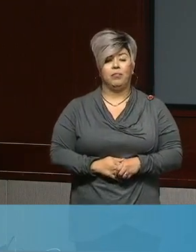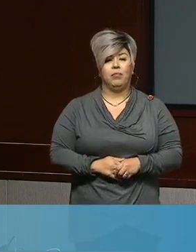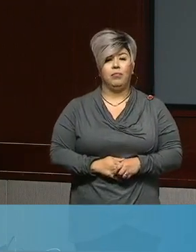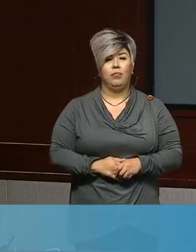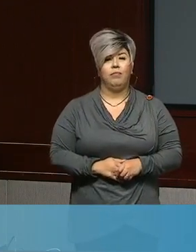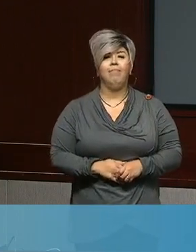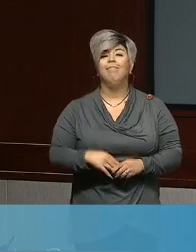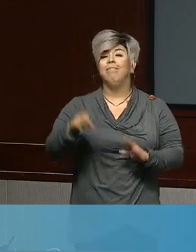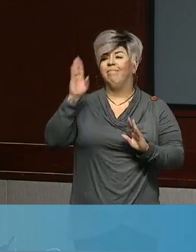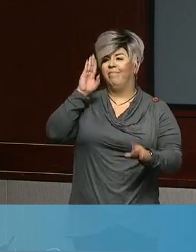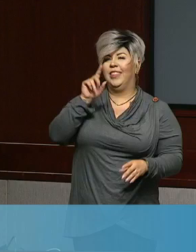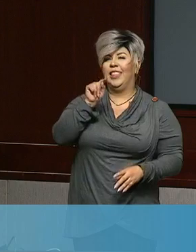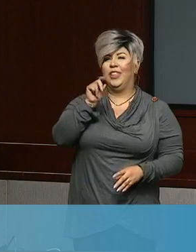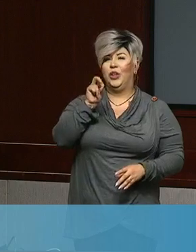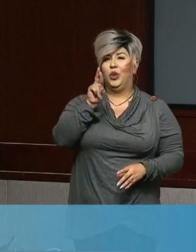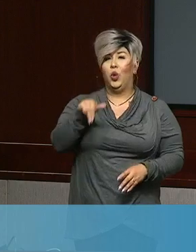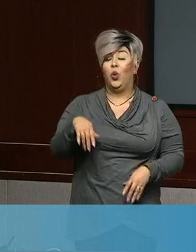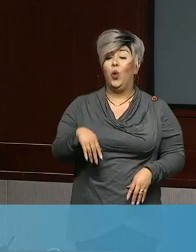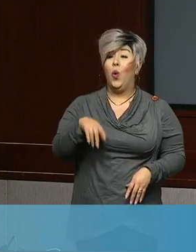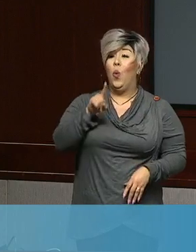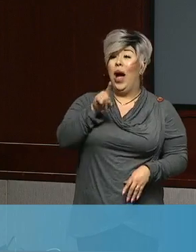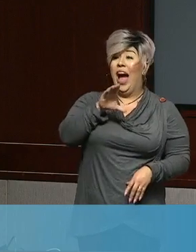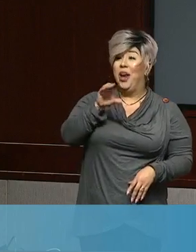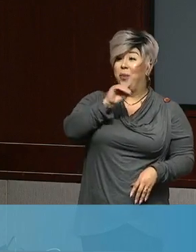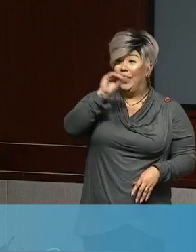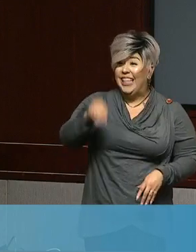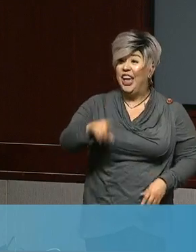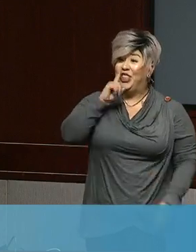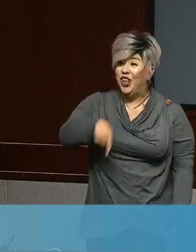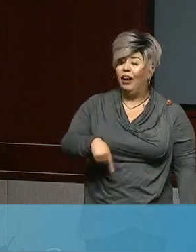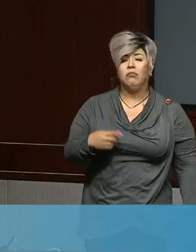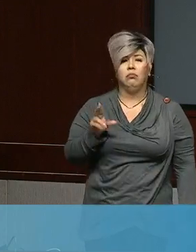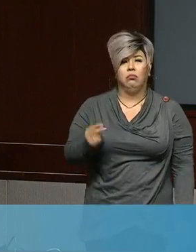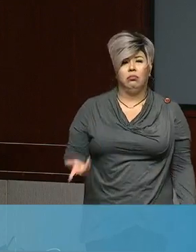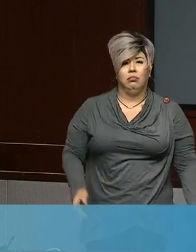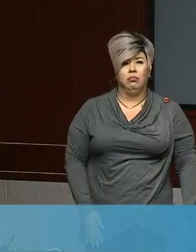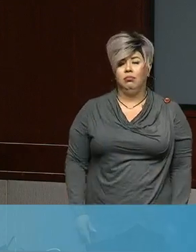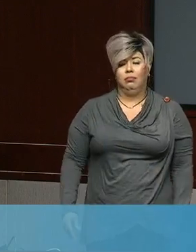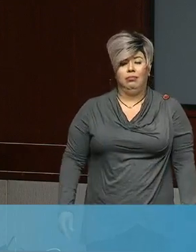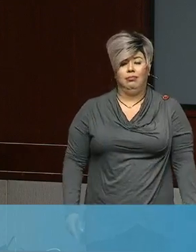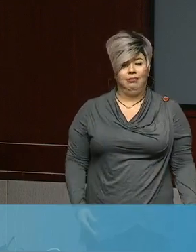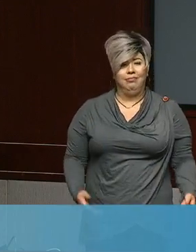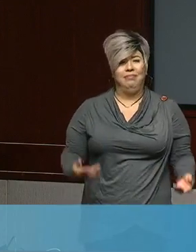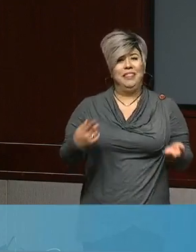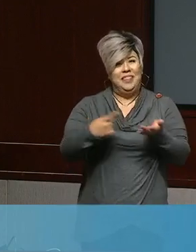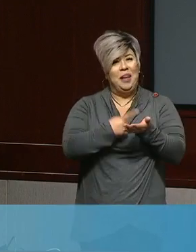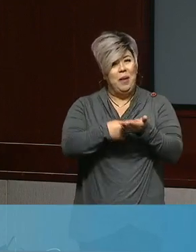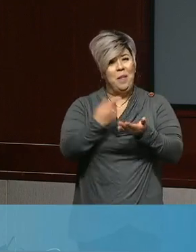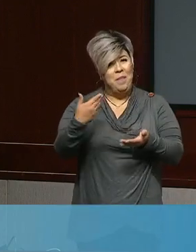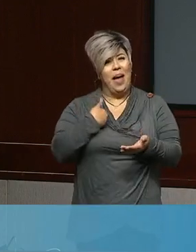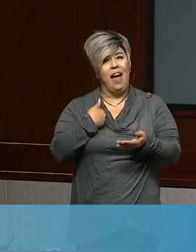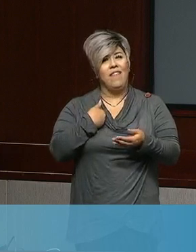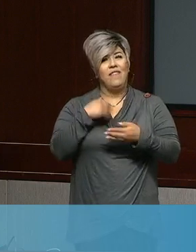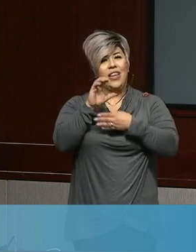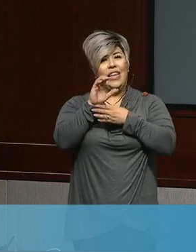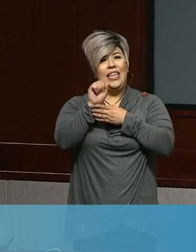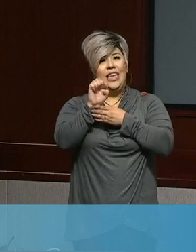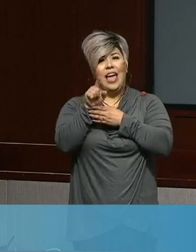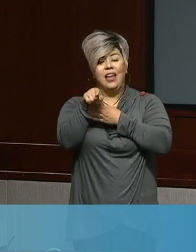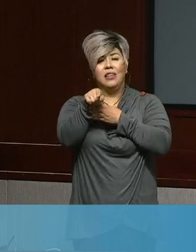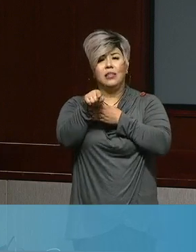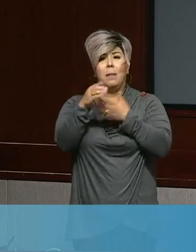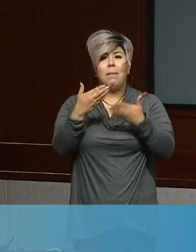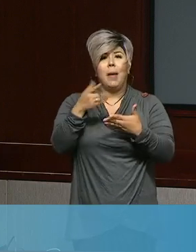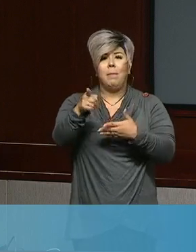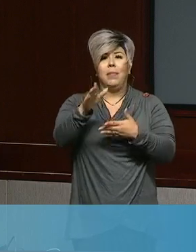Hi, Tori. 100% sure the answer would be no. We do get cases where we hear that their addresses